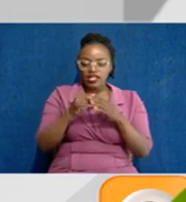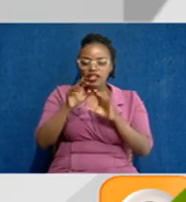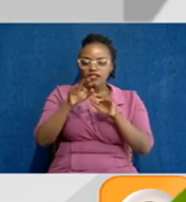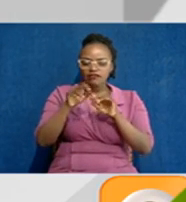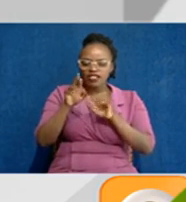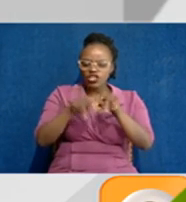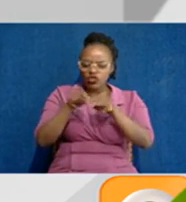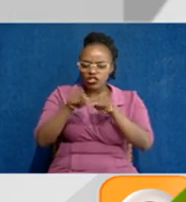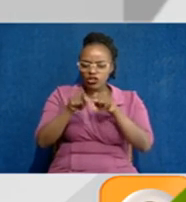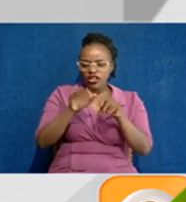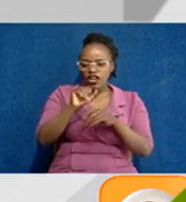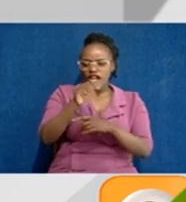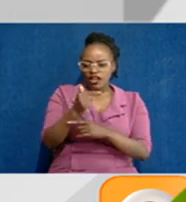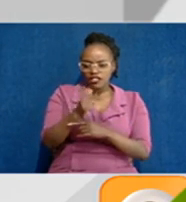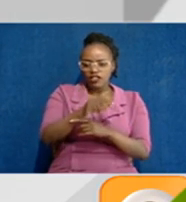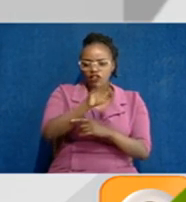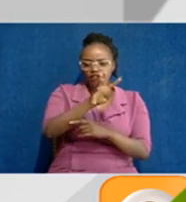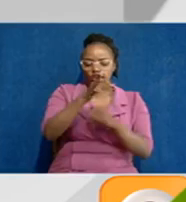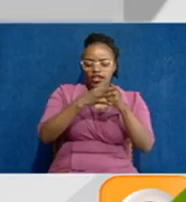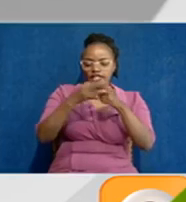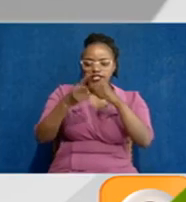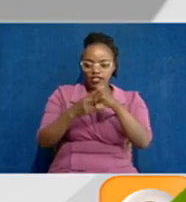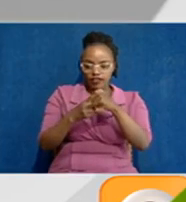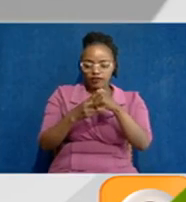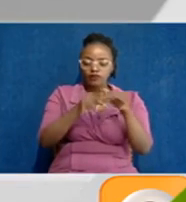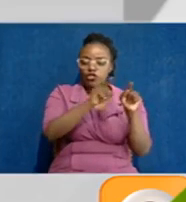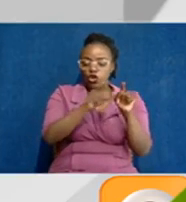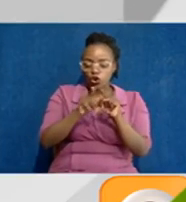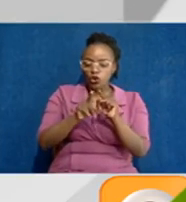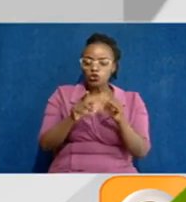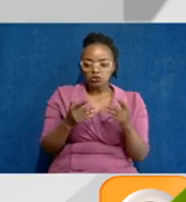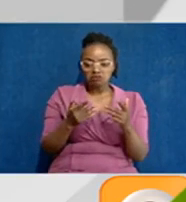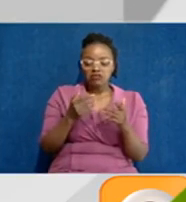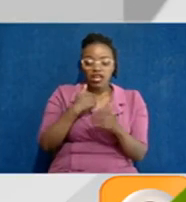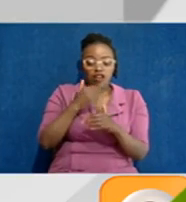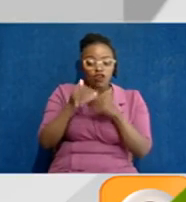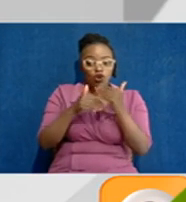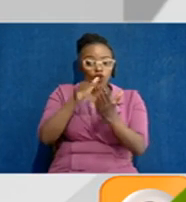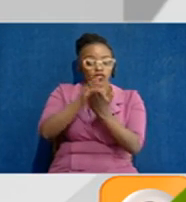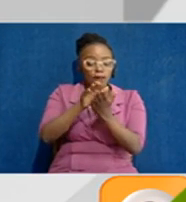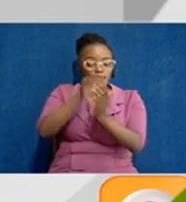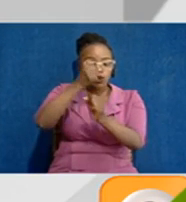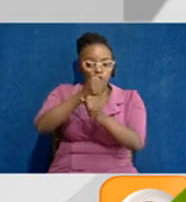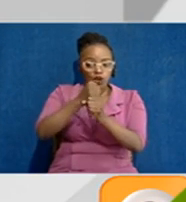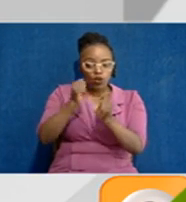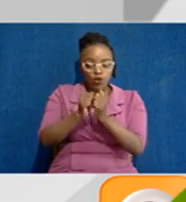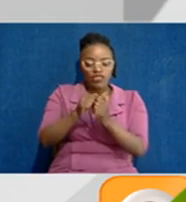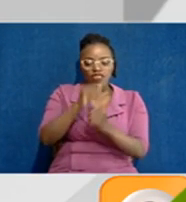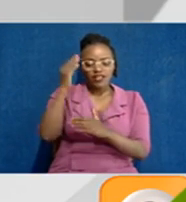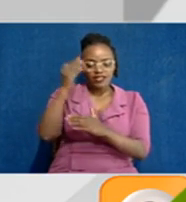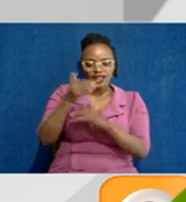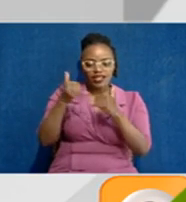of Insurance Act Cap 487. Subsequently, all banks that deal with Directline Assurance